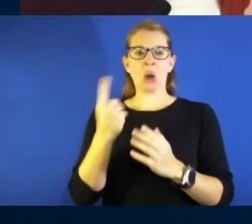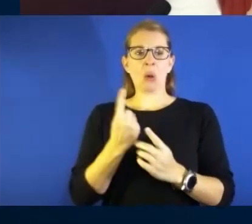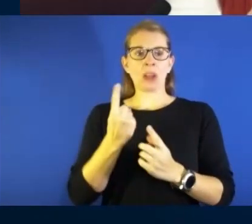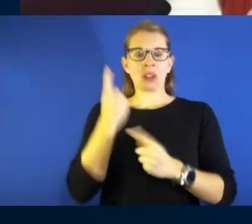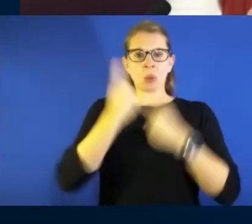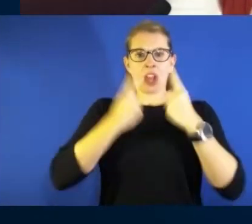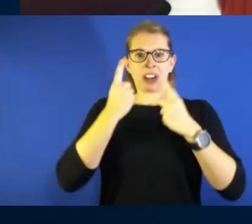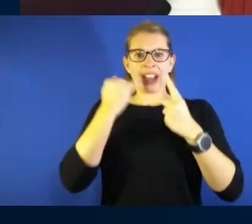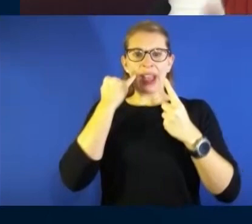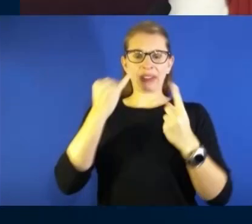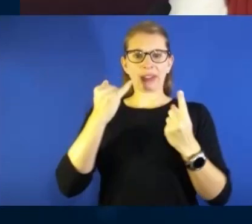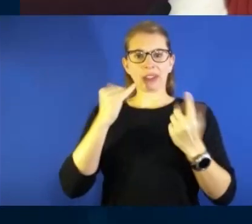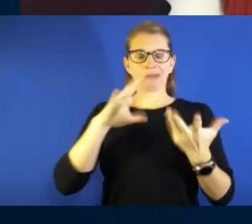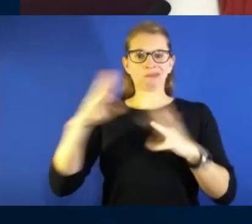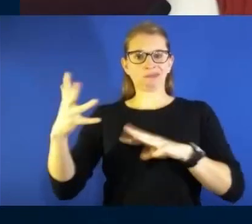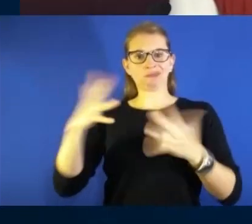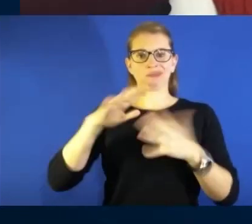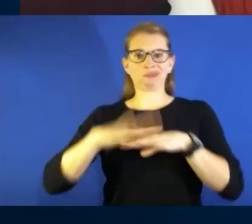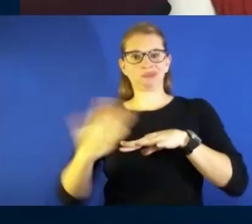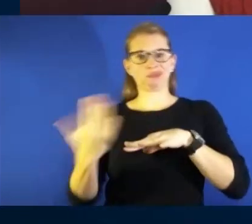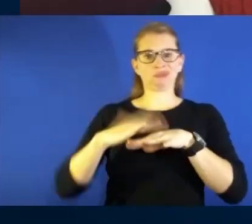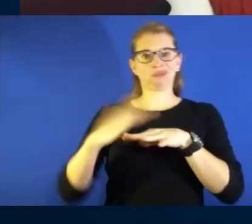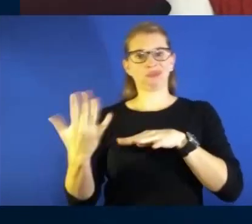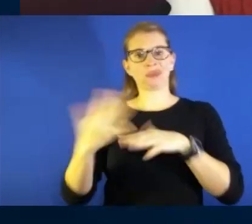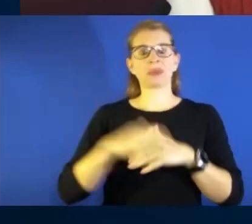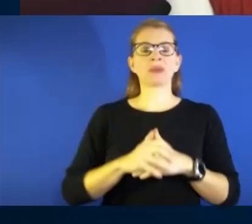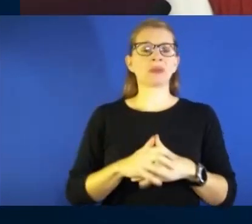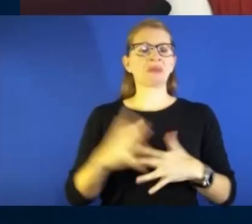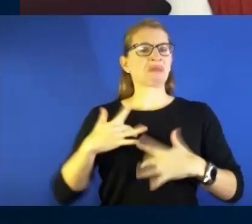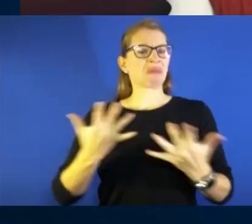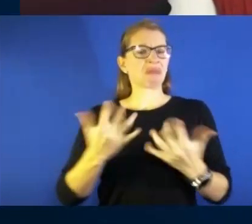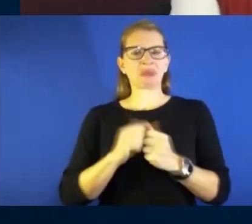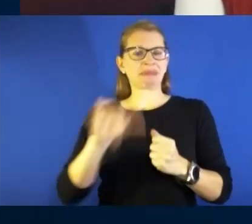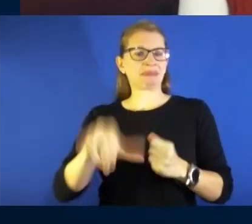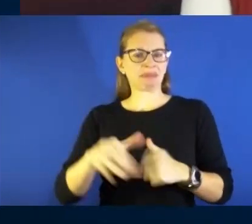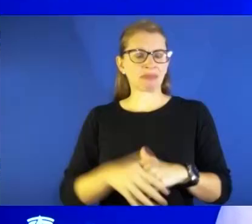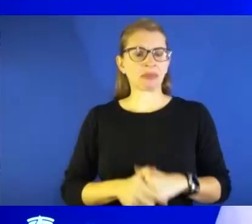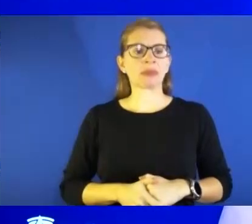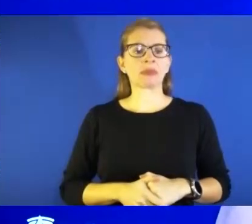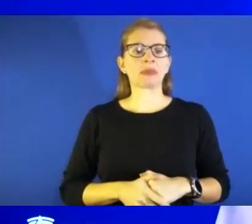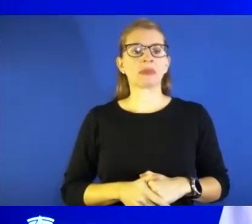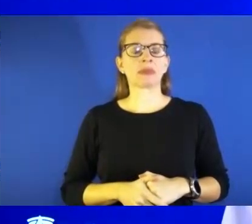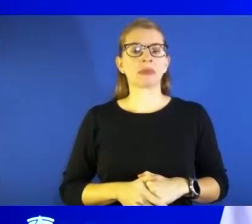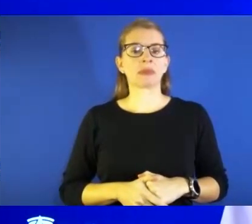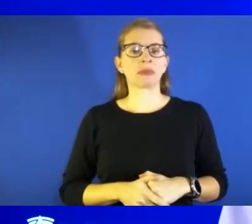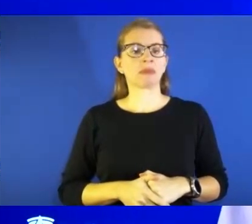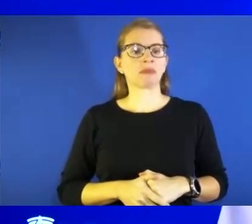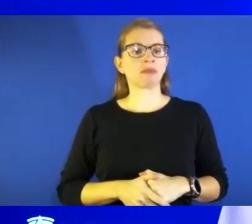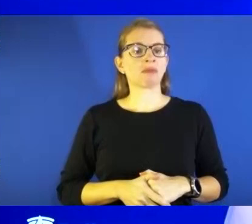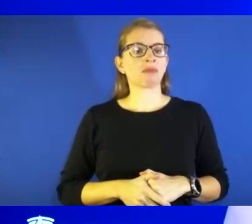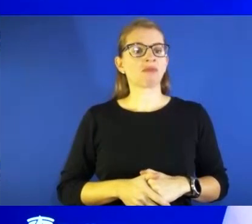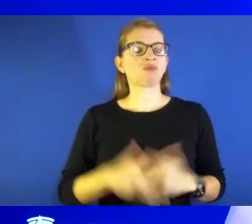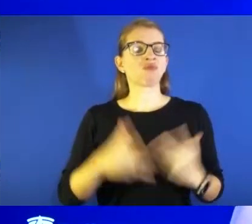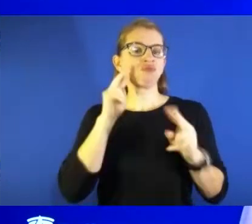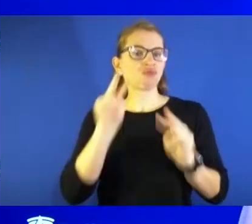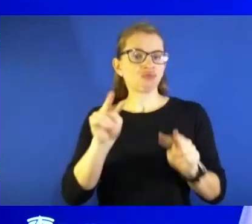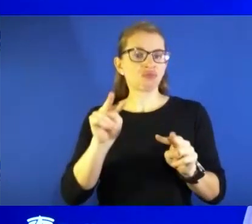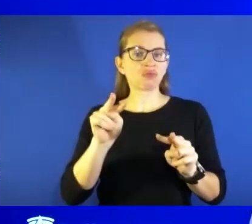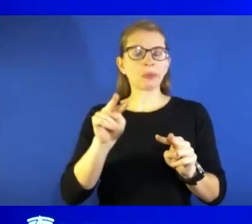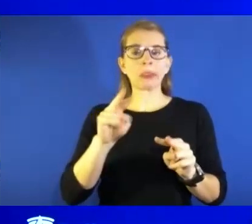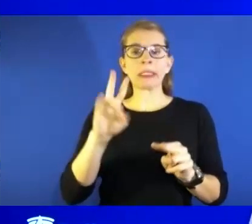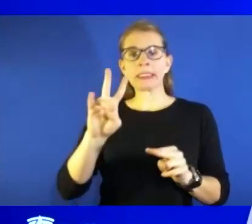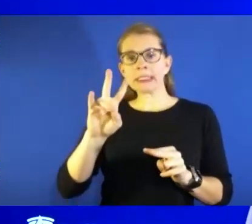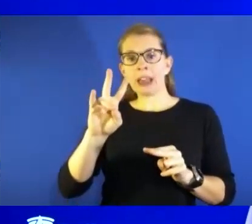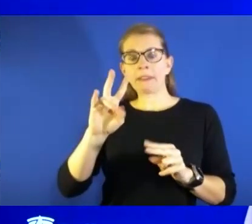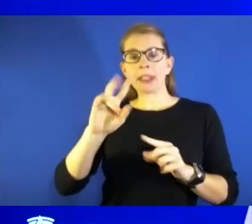anomaly. Kind of what gives with that? Yeah, absolutely. I think we've always said let's look and see what that 7, 10, and 14-day